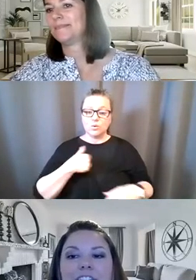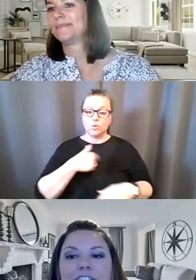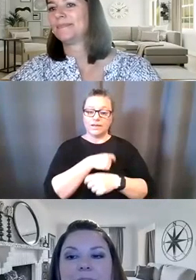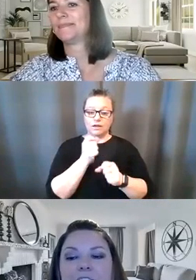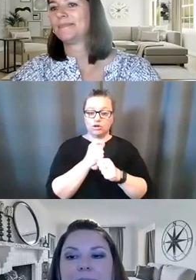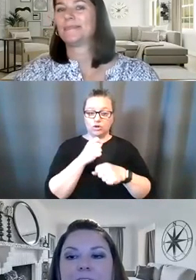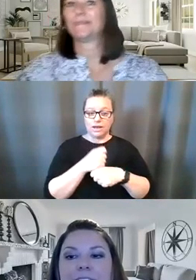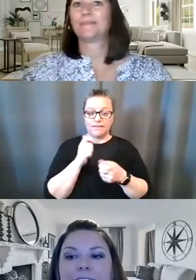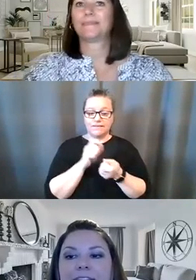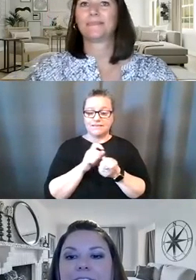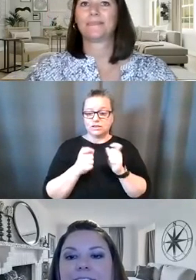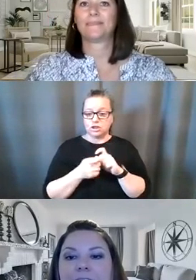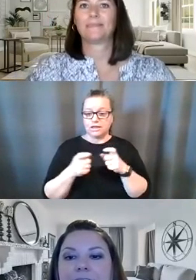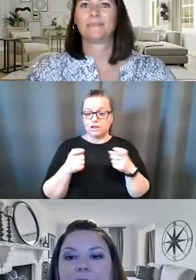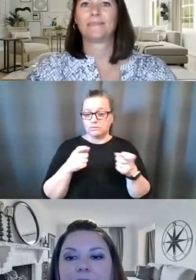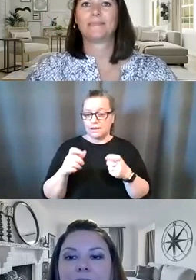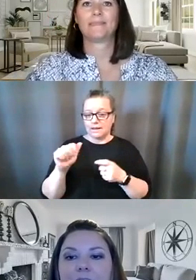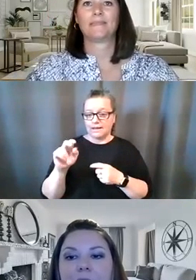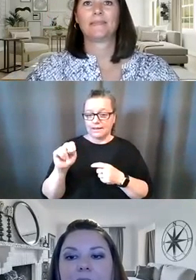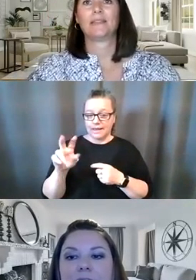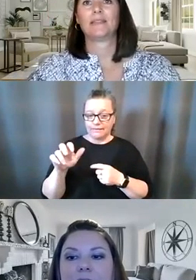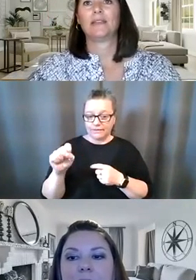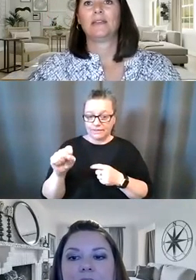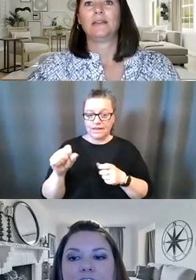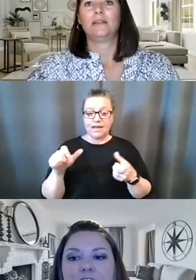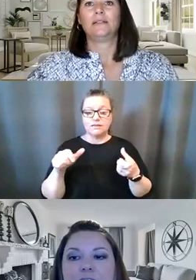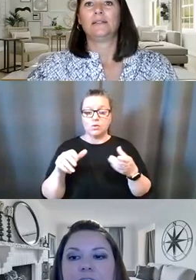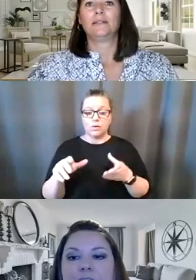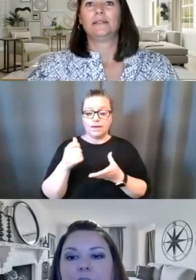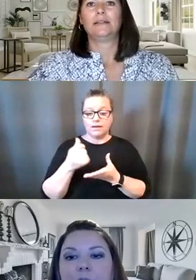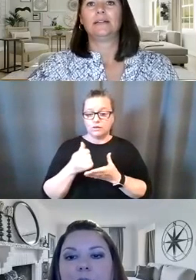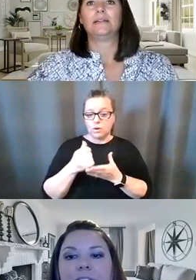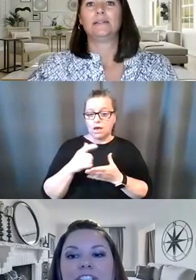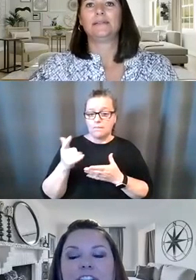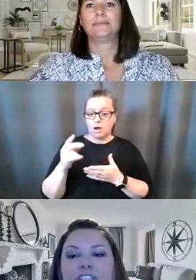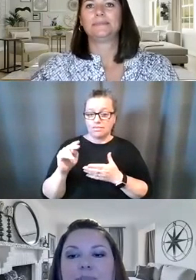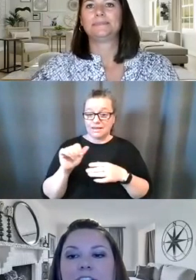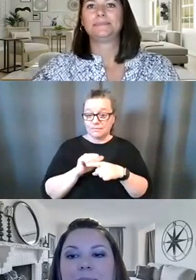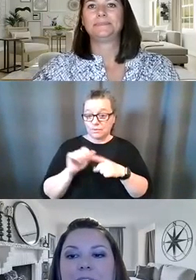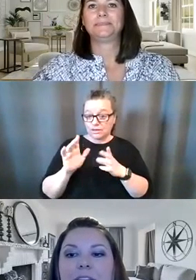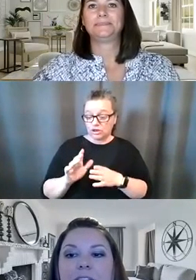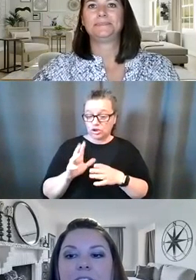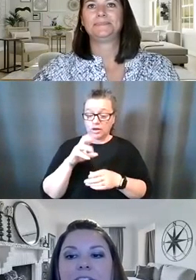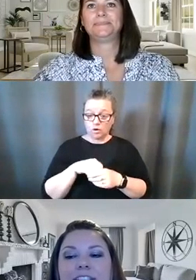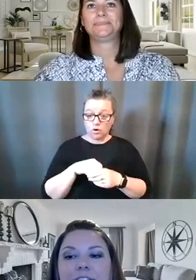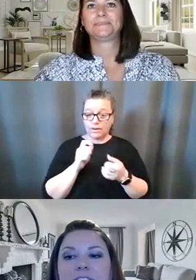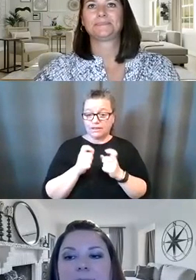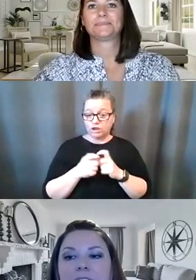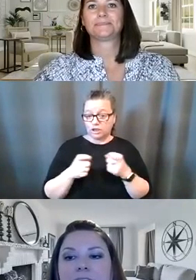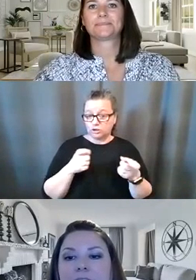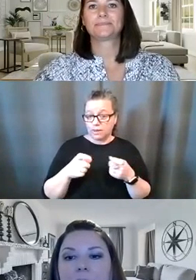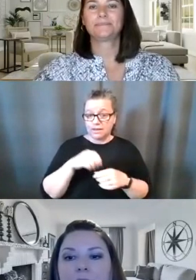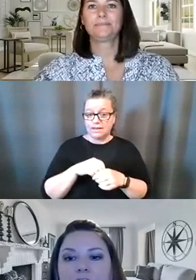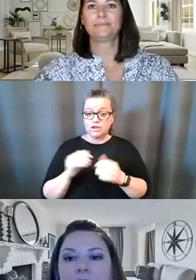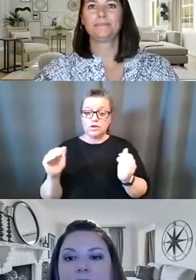this change management canvas as a way to help our lean practitioners incorporate change management into their